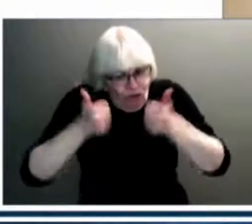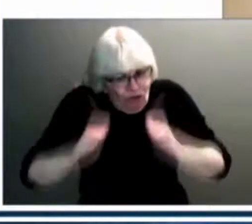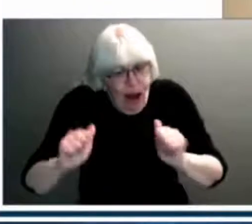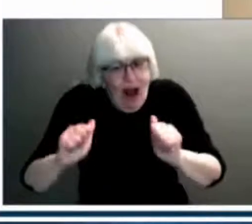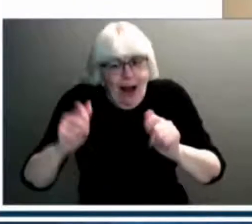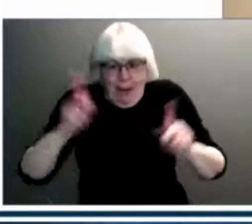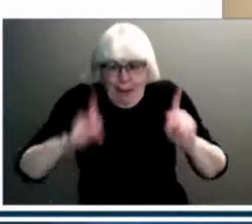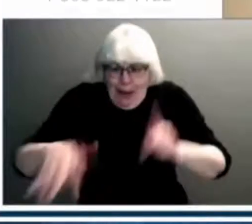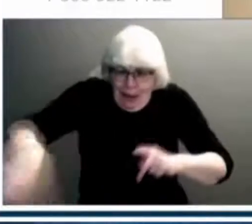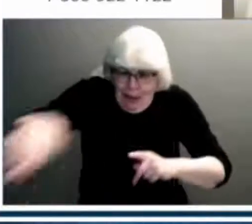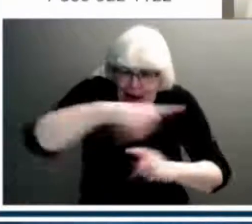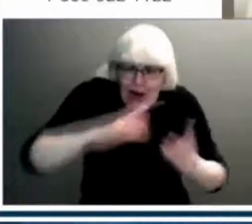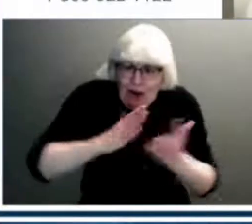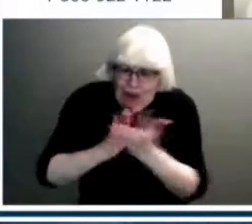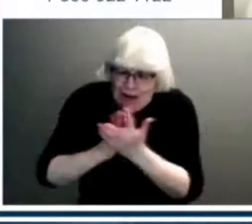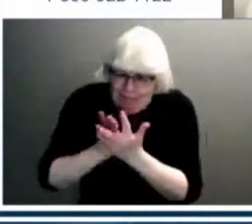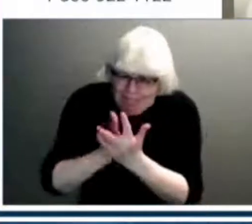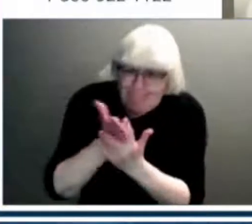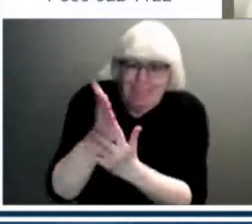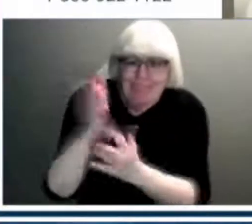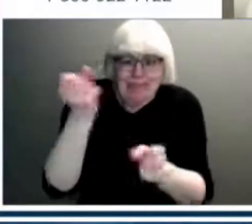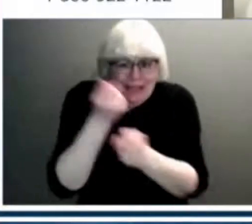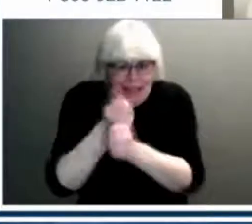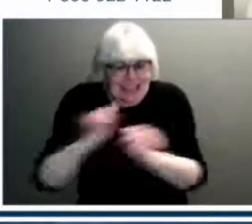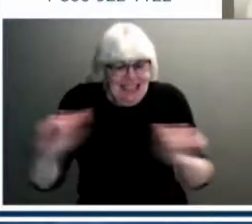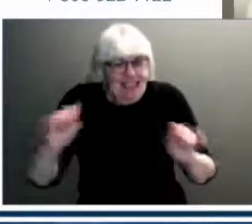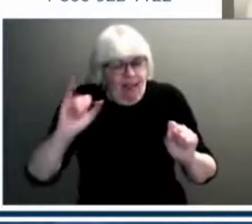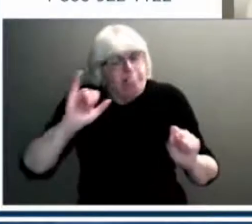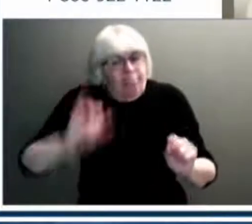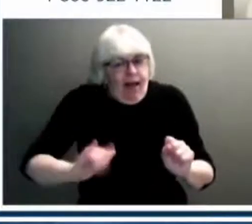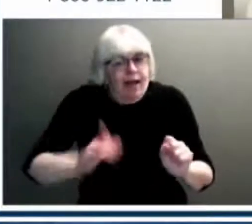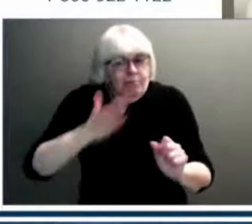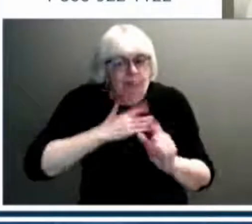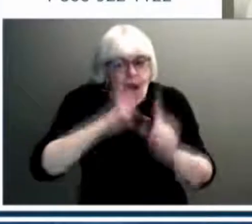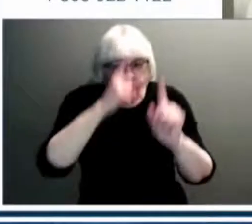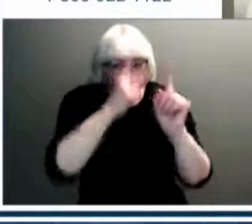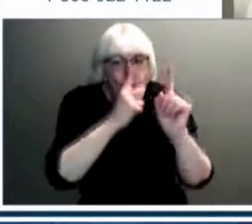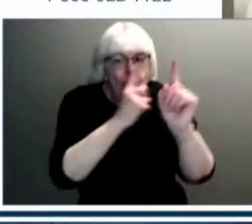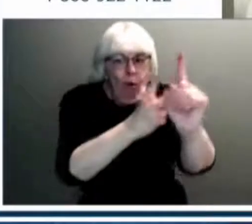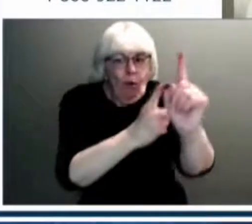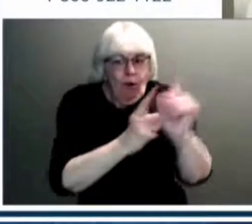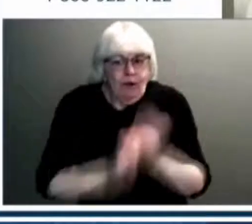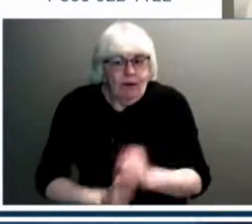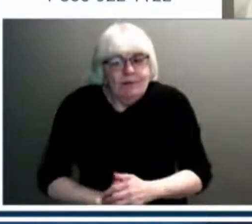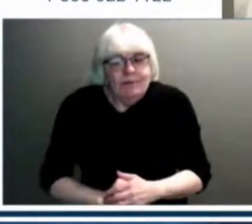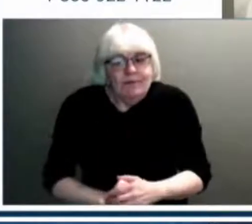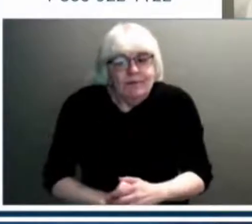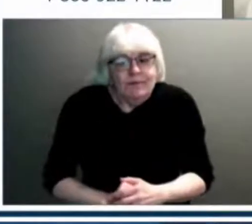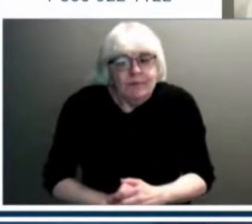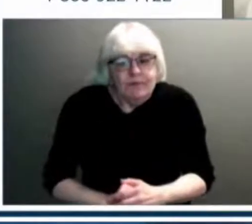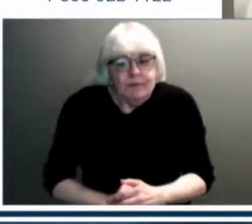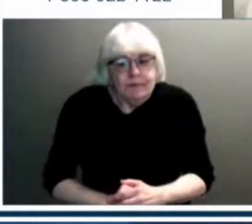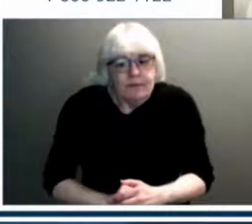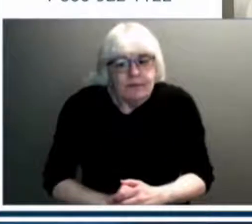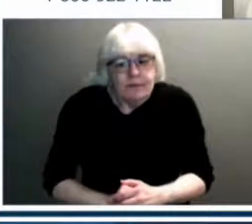possible. Moving along, we'll go to Adrienne Blanc with Radio Canada. Go ahead, Adrienne.